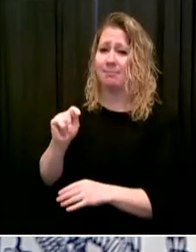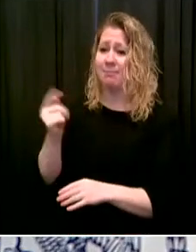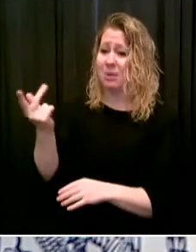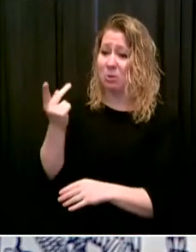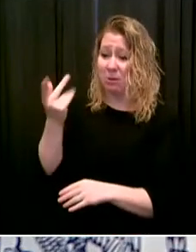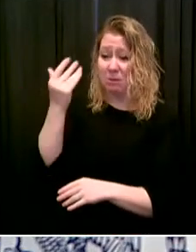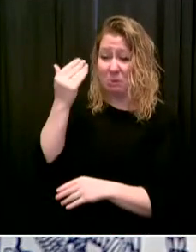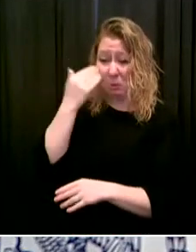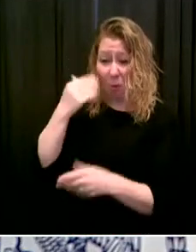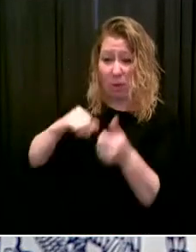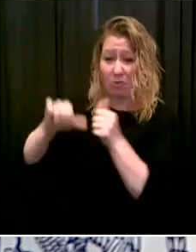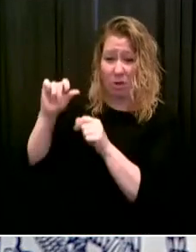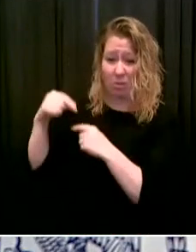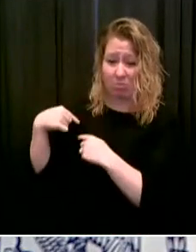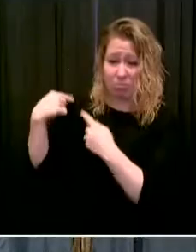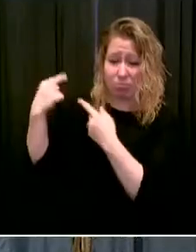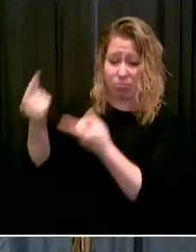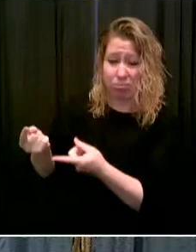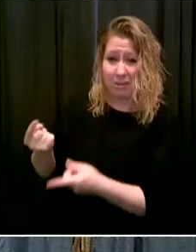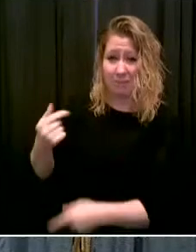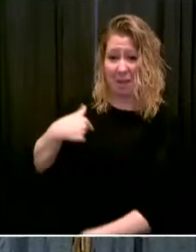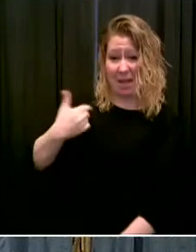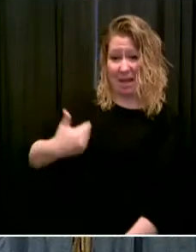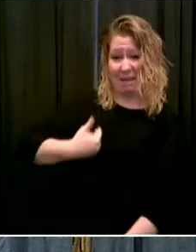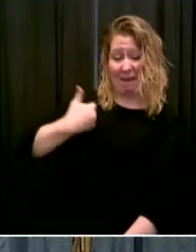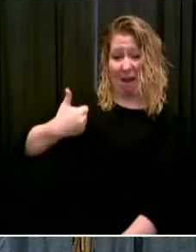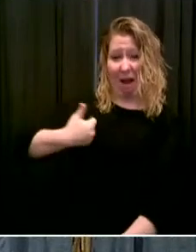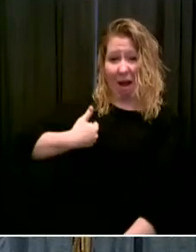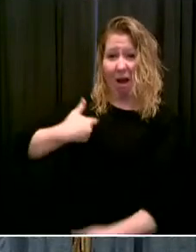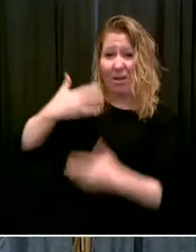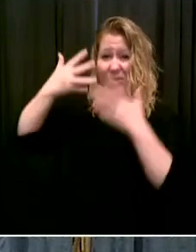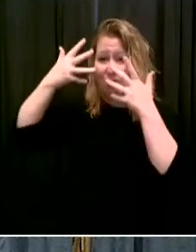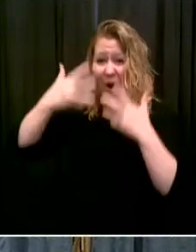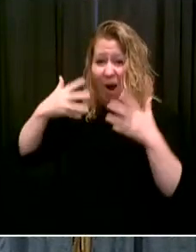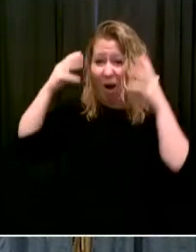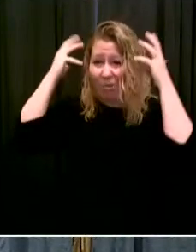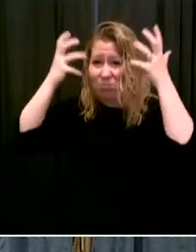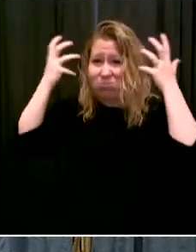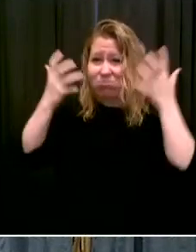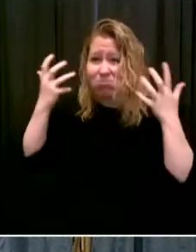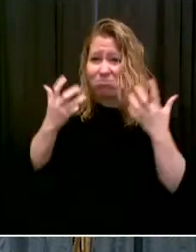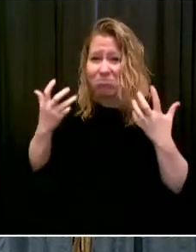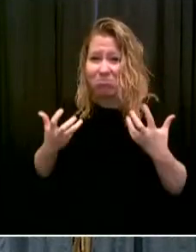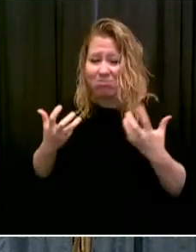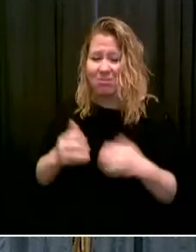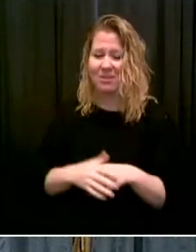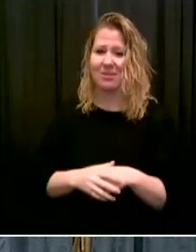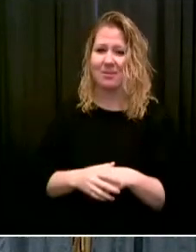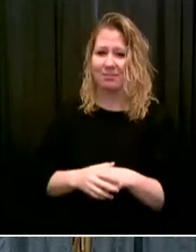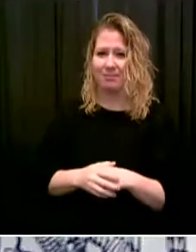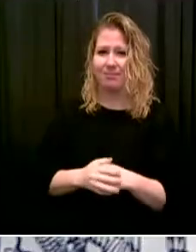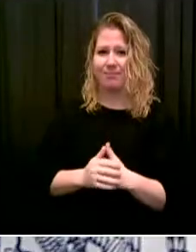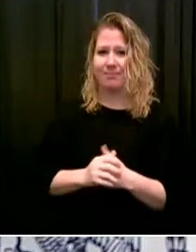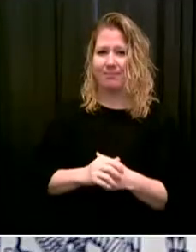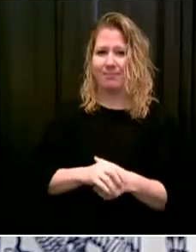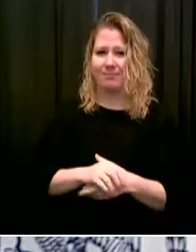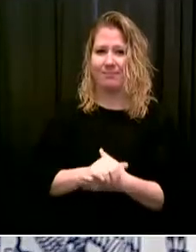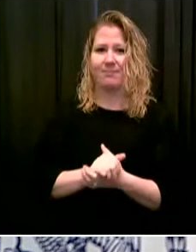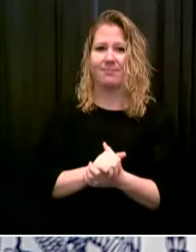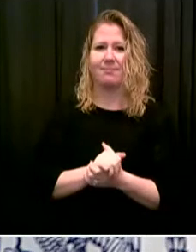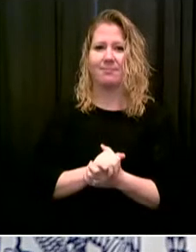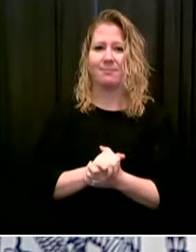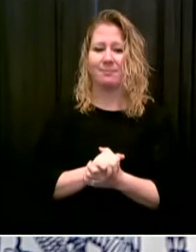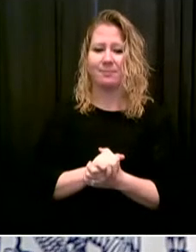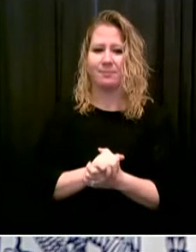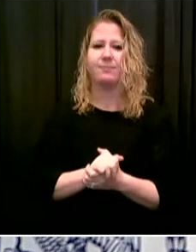So when I see him, I feel young again. Go ahead, Henry. Fair enough. I want